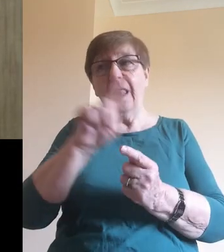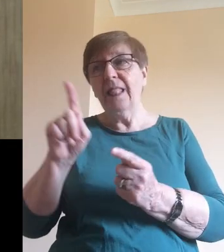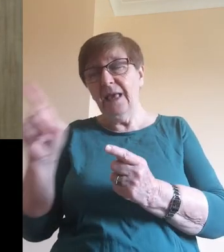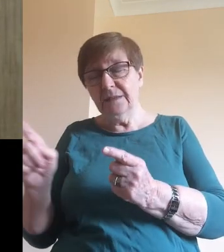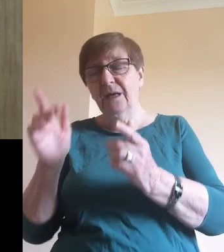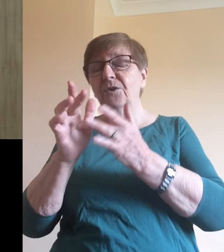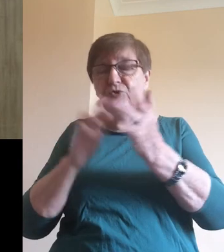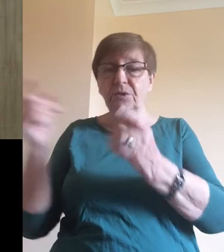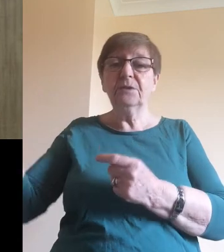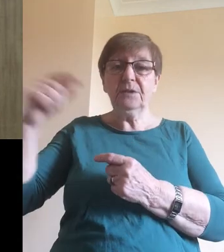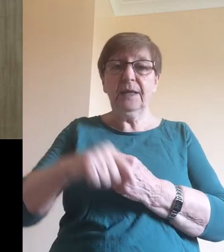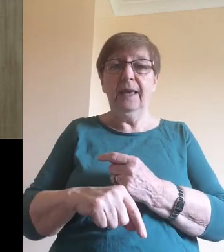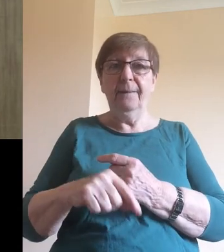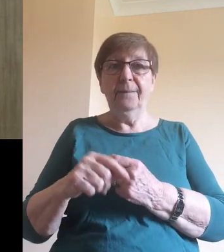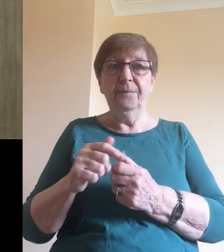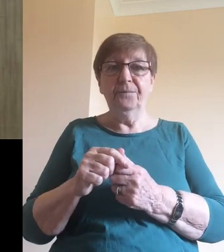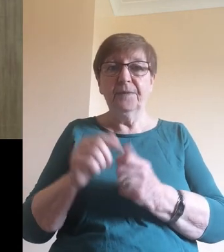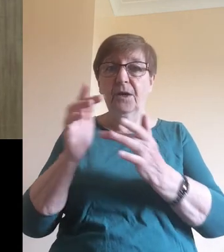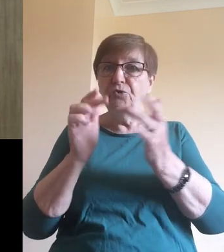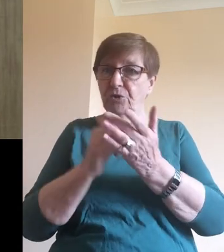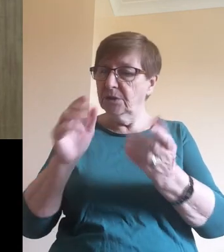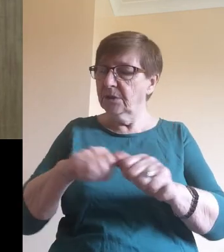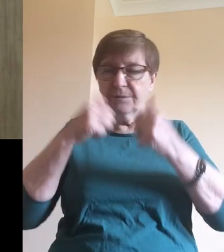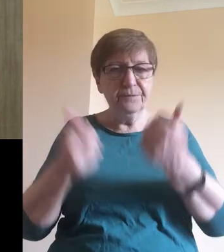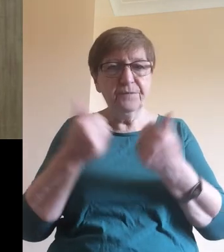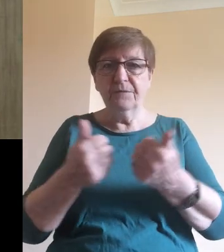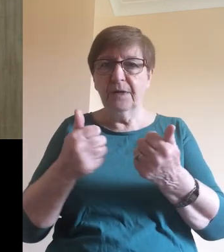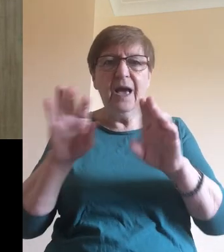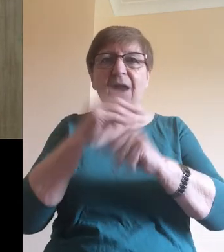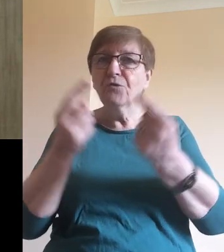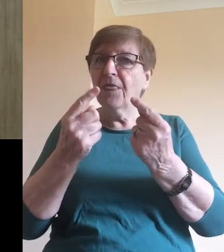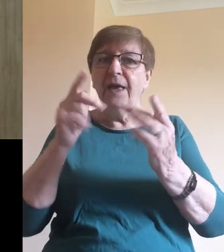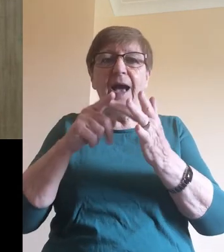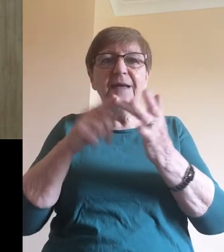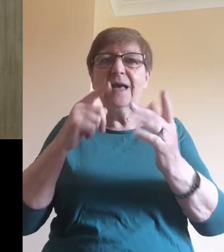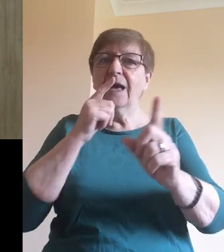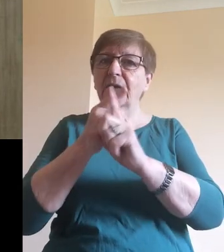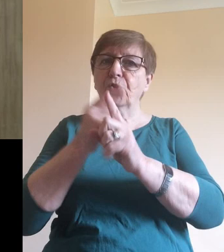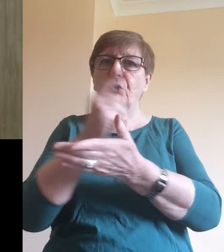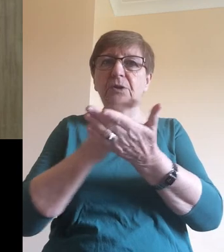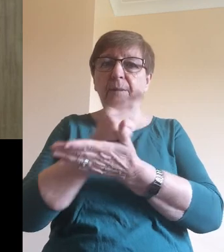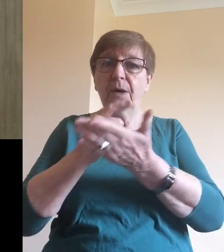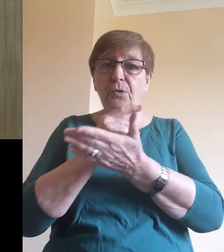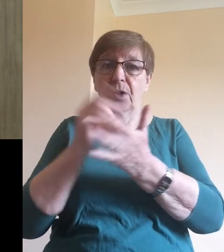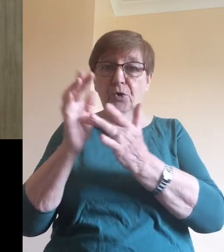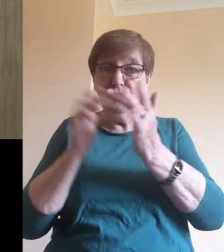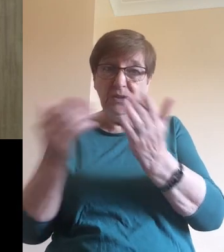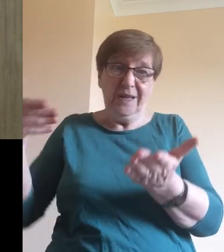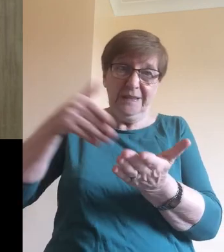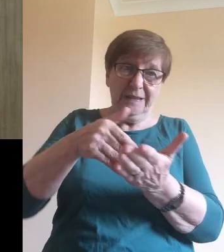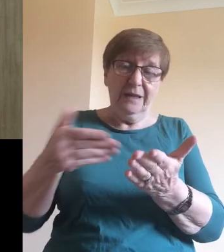came. And Jesus fulfilled all that Isaiah had spoken of in that chapter. And in fact, Jesus did more